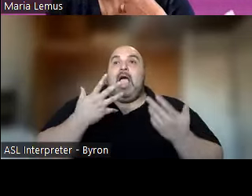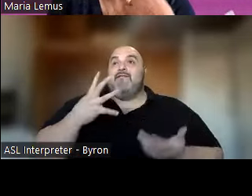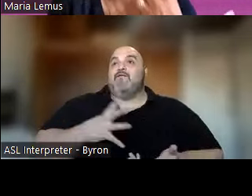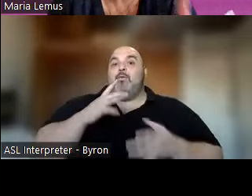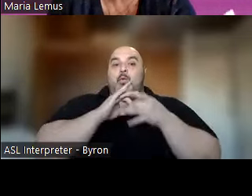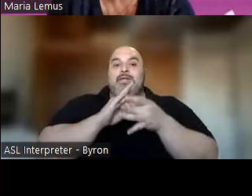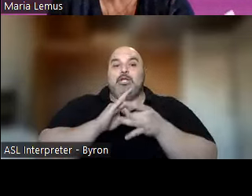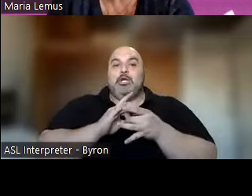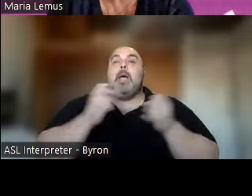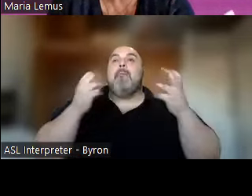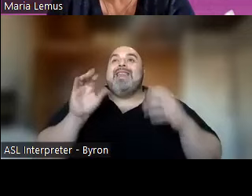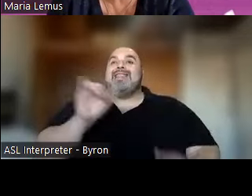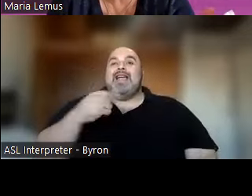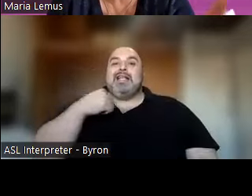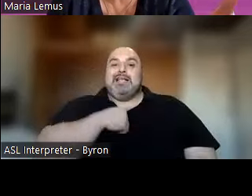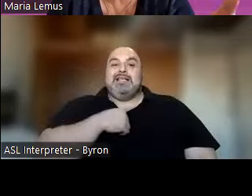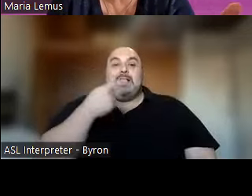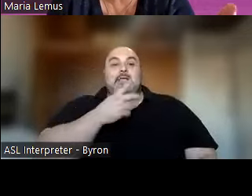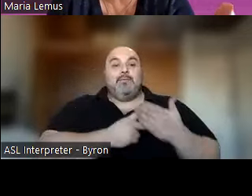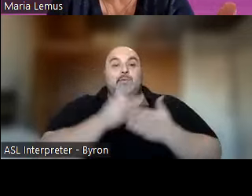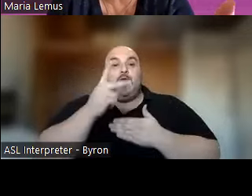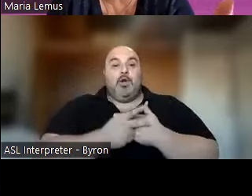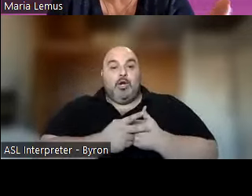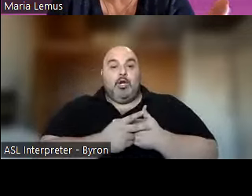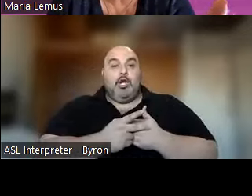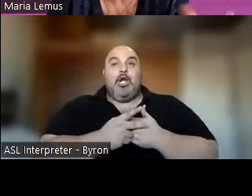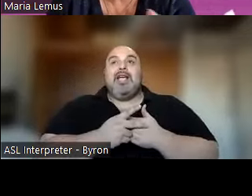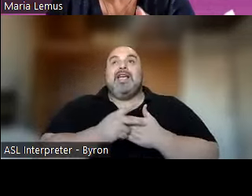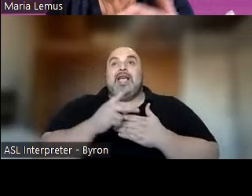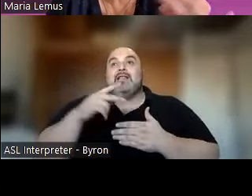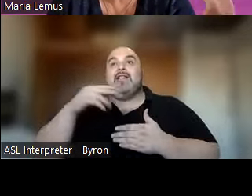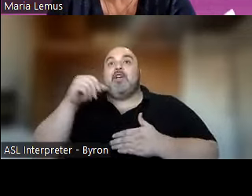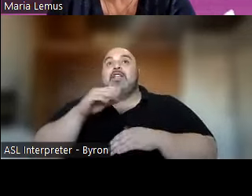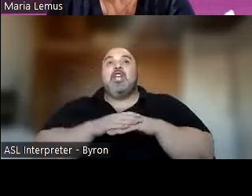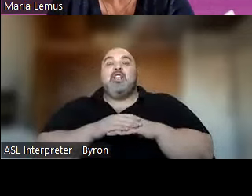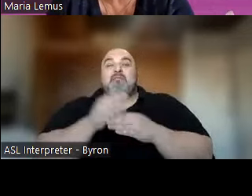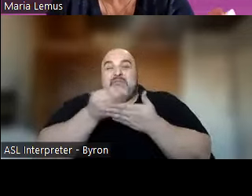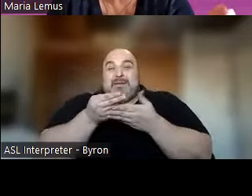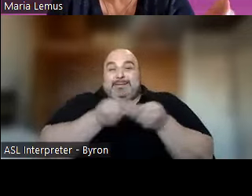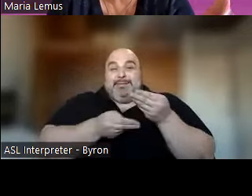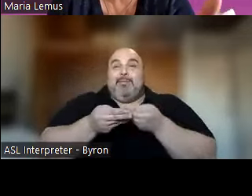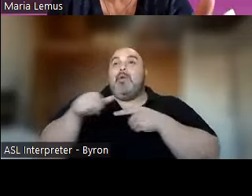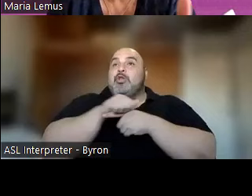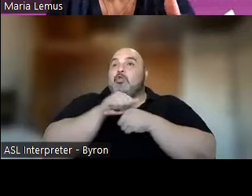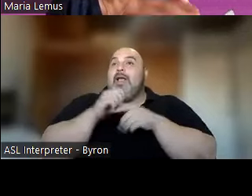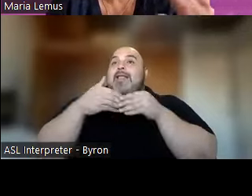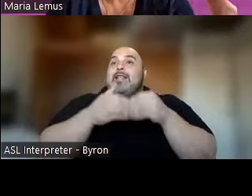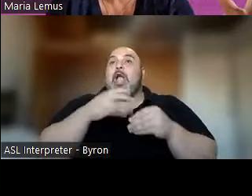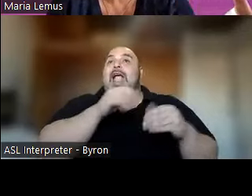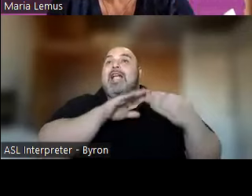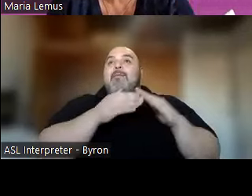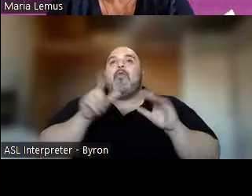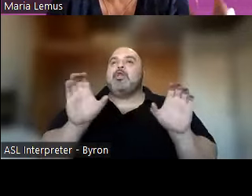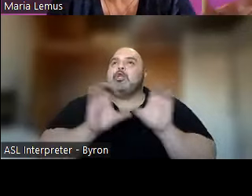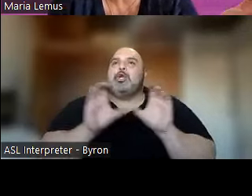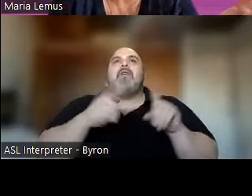like us, this program, Baloterapia, is funded on a nickel and a dime. But we train these leaders in the community. They're certified